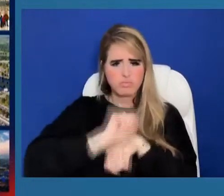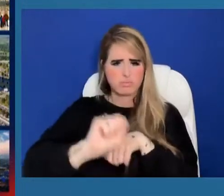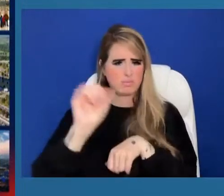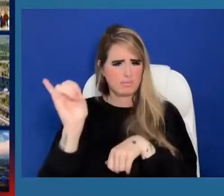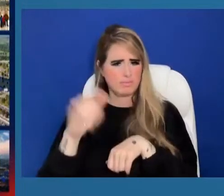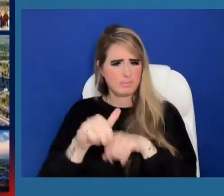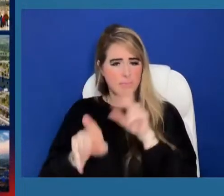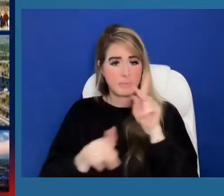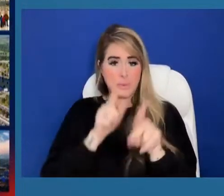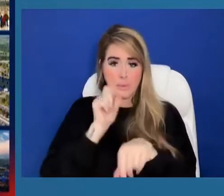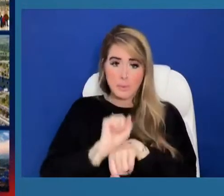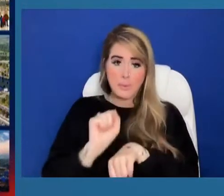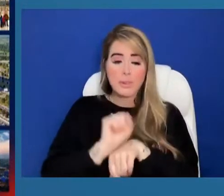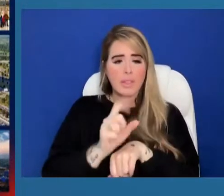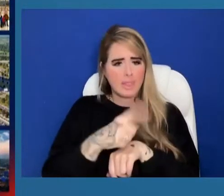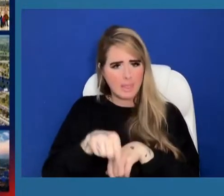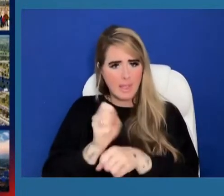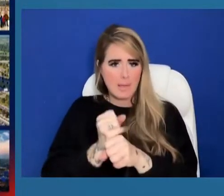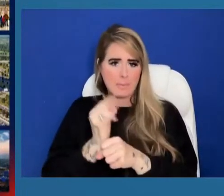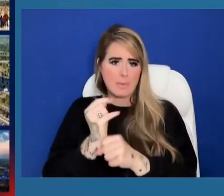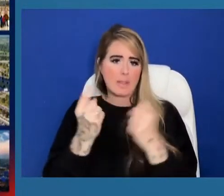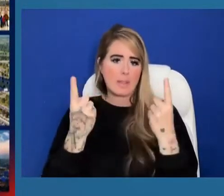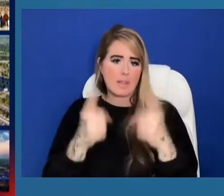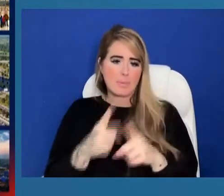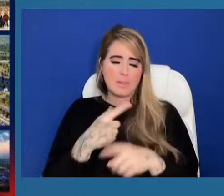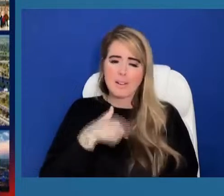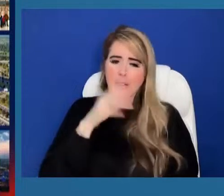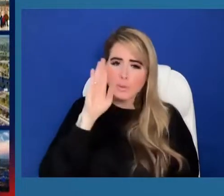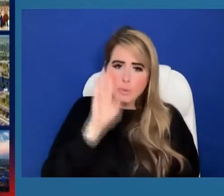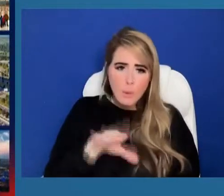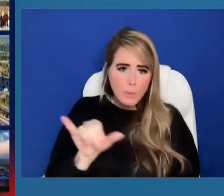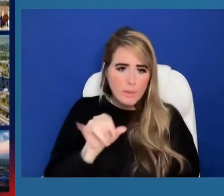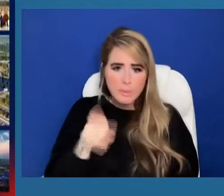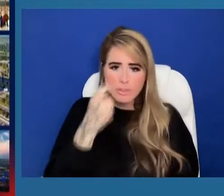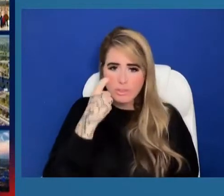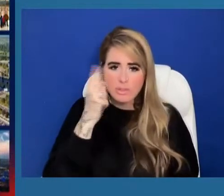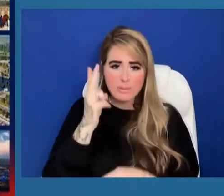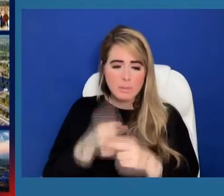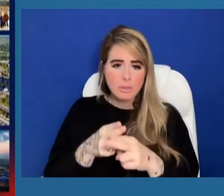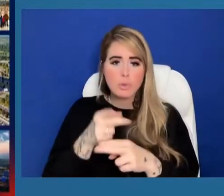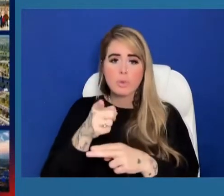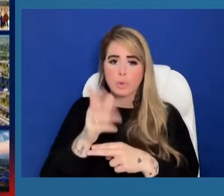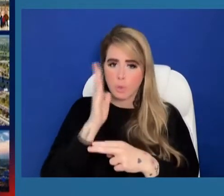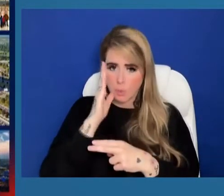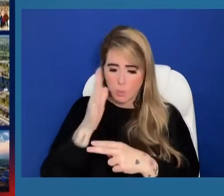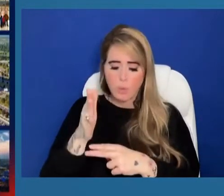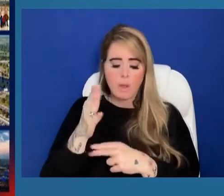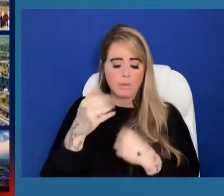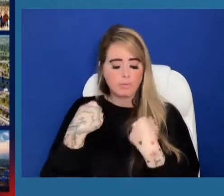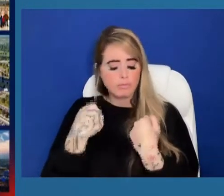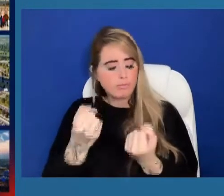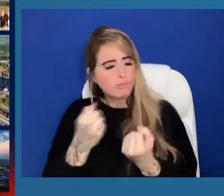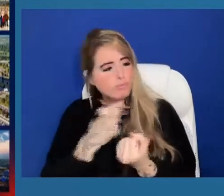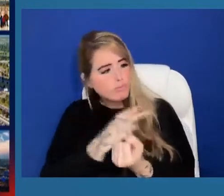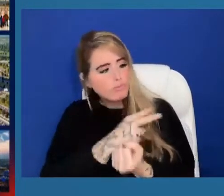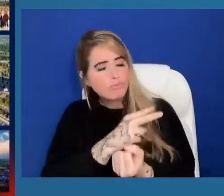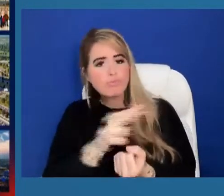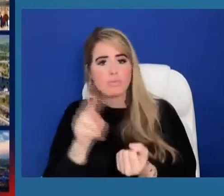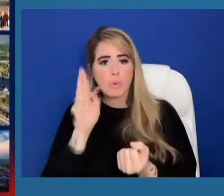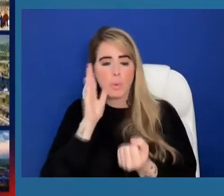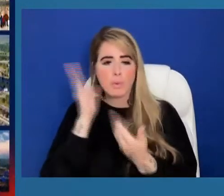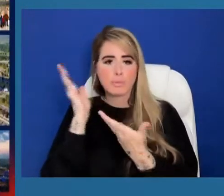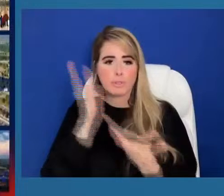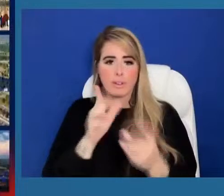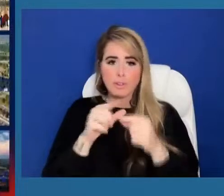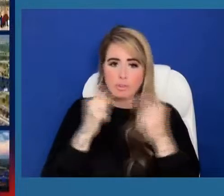that made this happen. And I know, just as he was saying, you will go by here and bring your kids and grandkids and maybe even